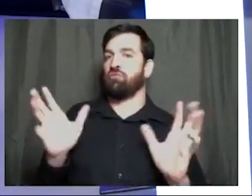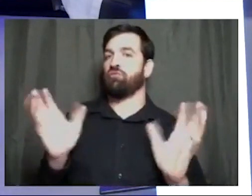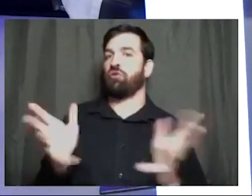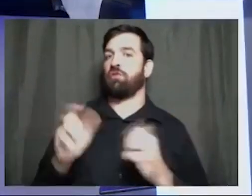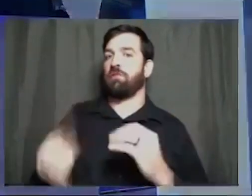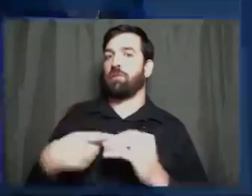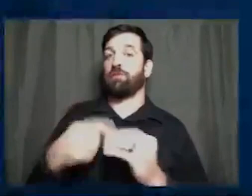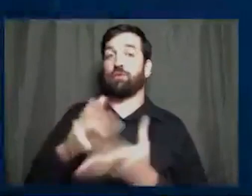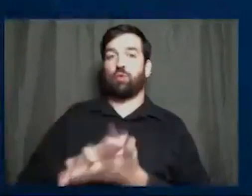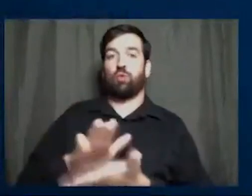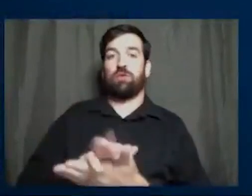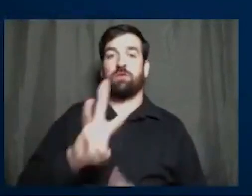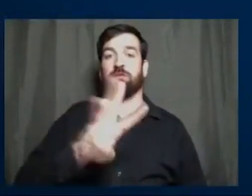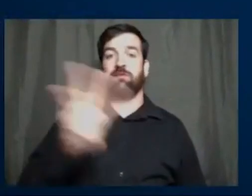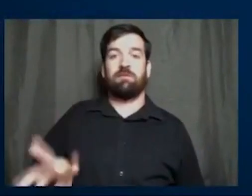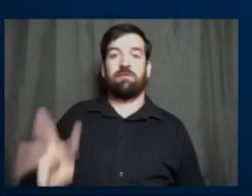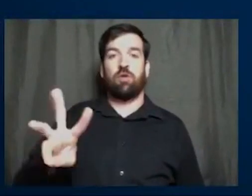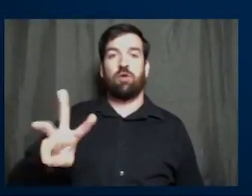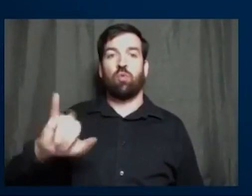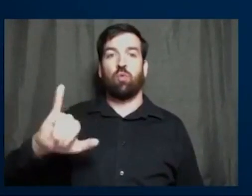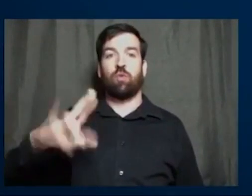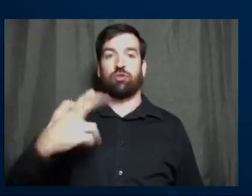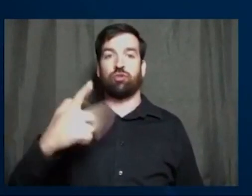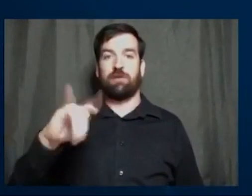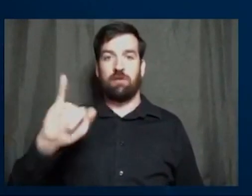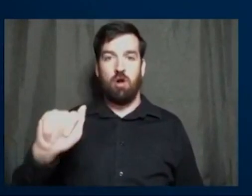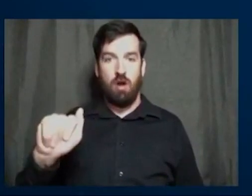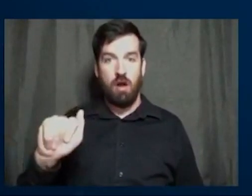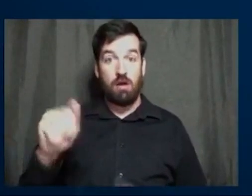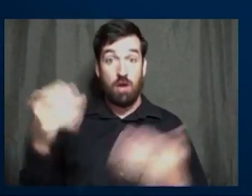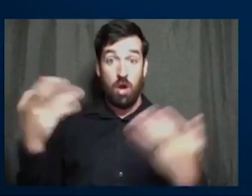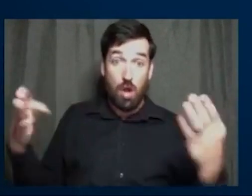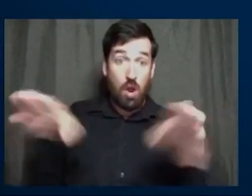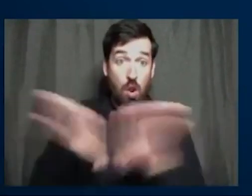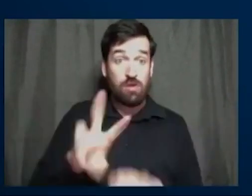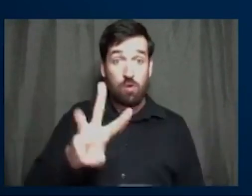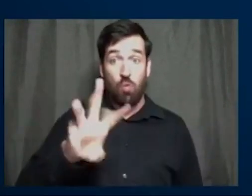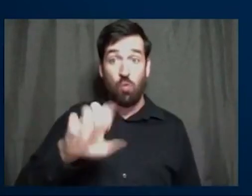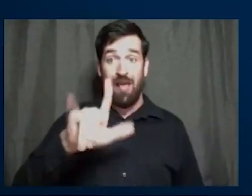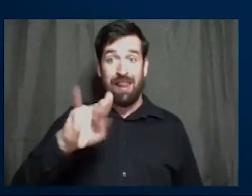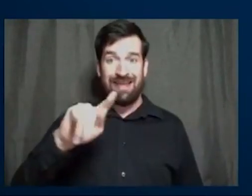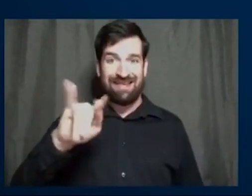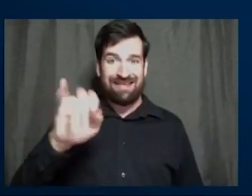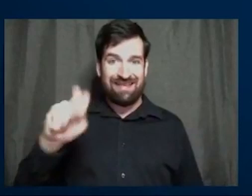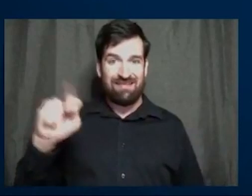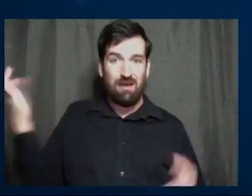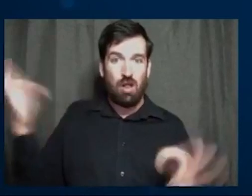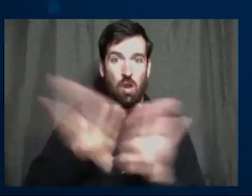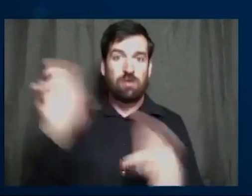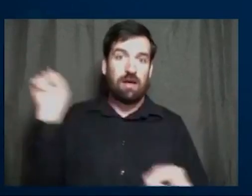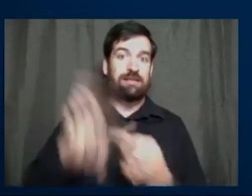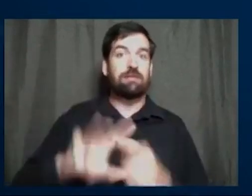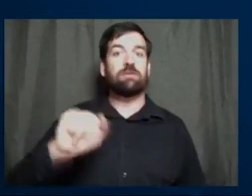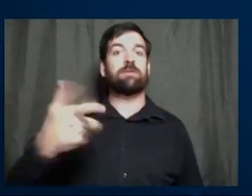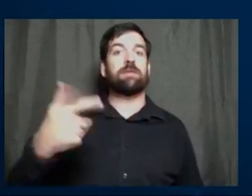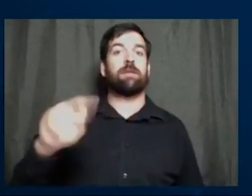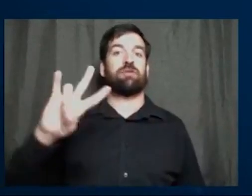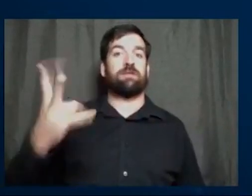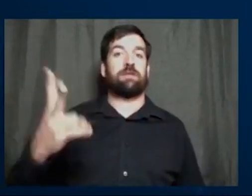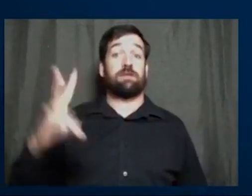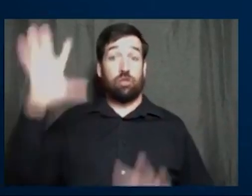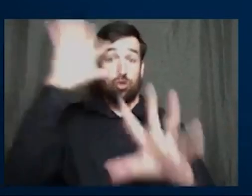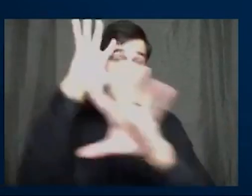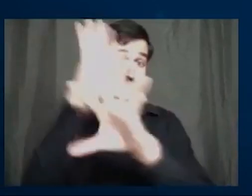Wichita, they're closing down. Schools in the Wellington School District closed until September 7th. The superintendent says that there were at least